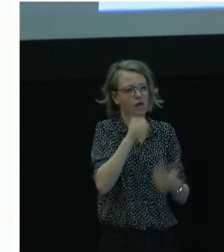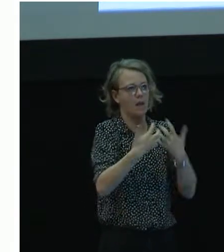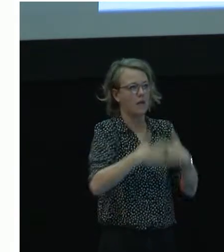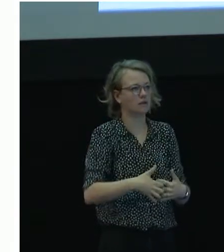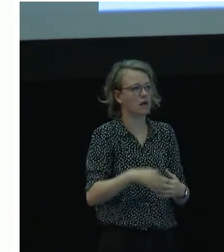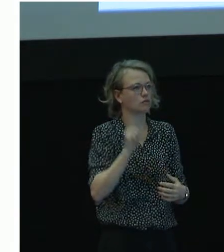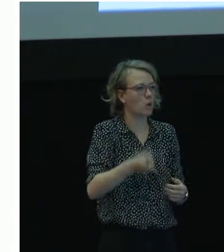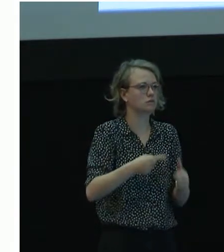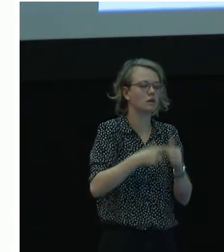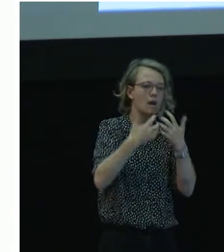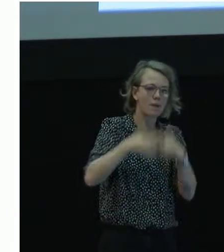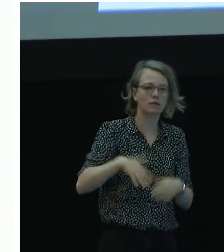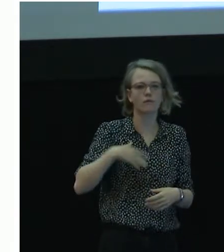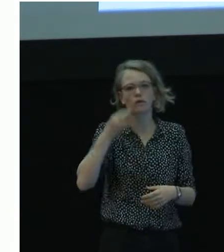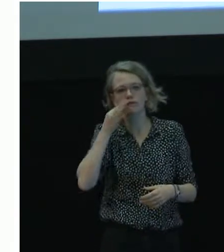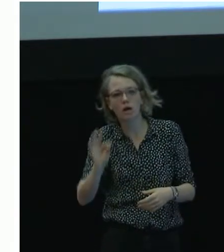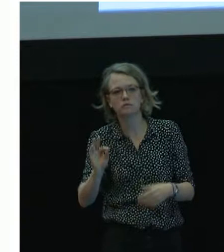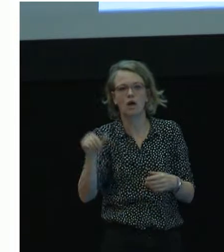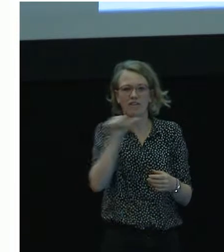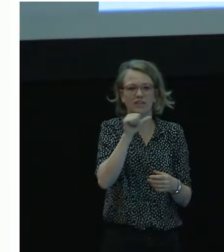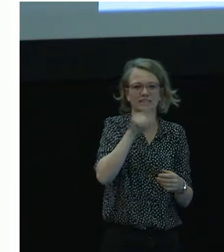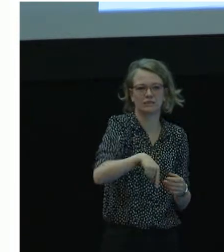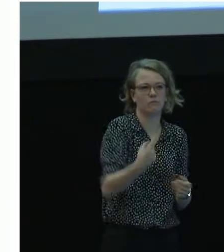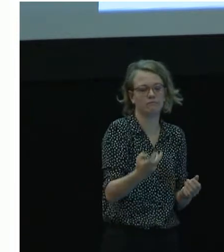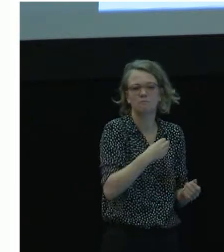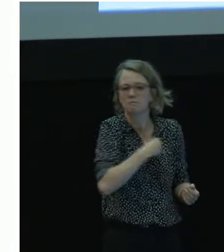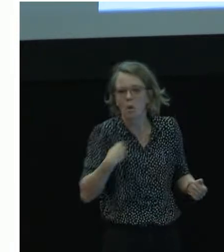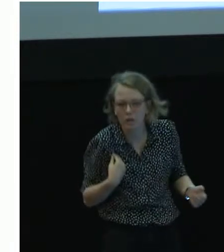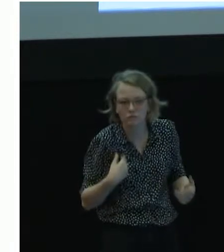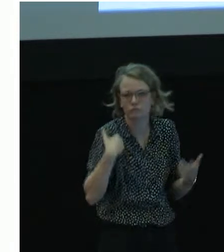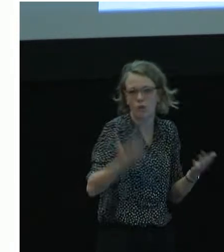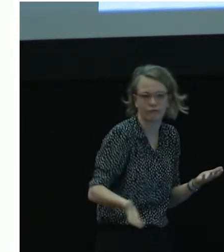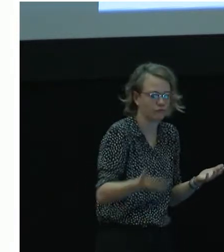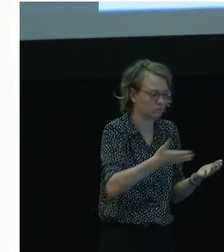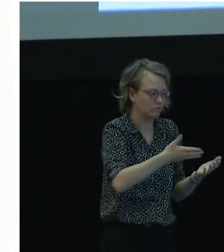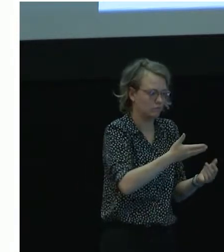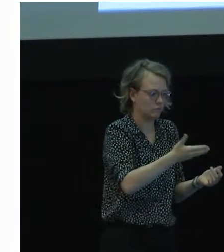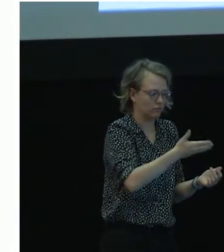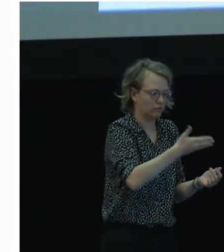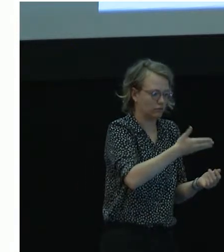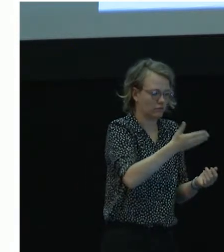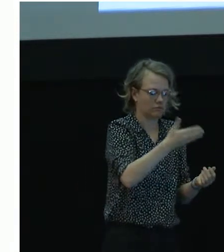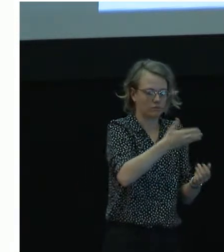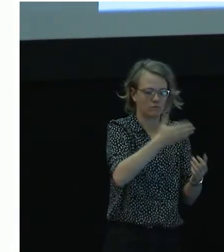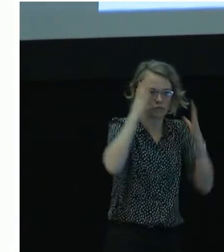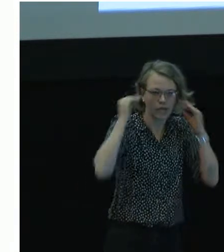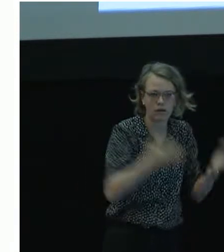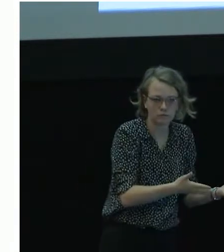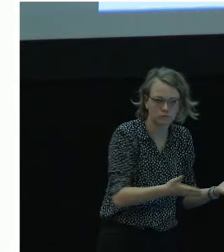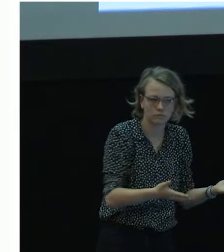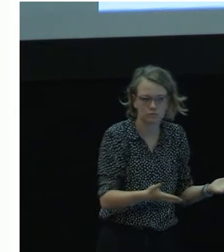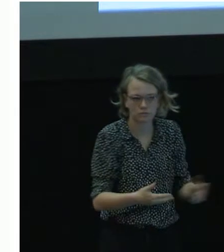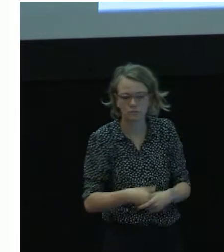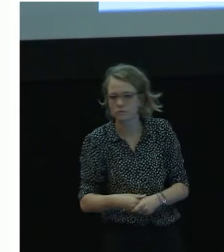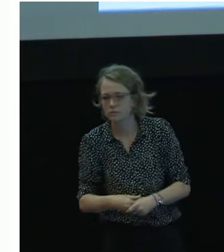spoken languages. They're just different. They have a different grammar, just like Polish and French have different grammars,